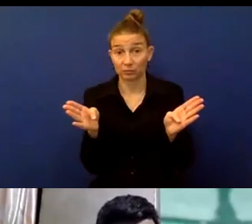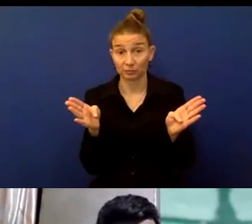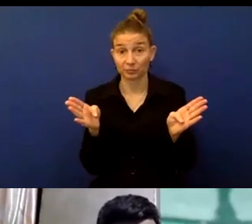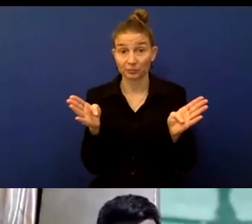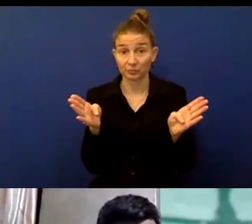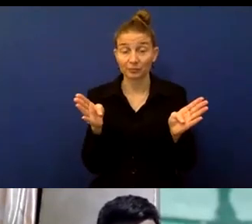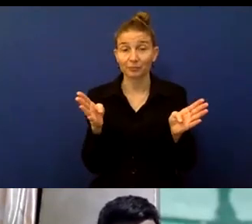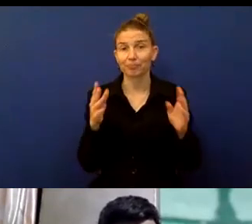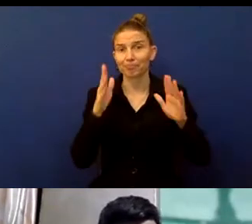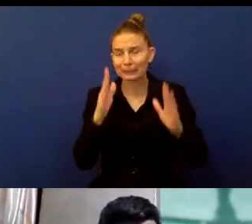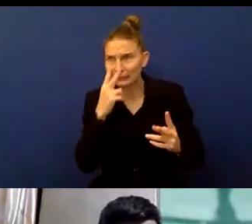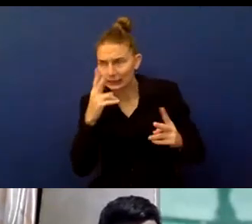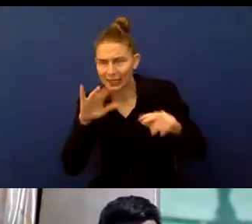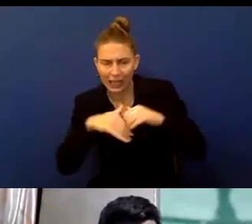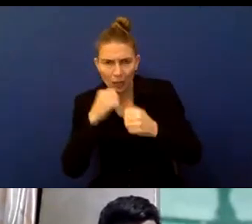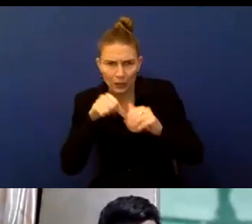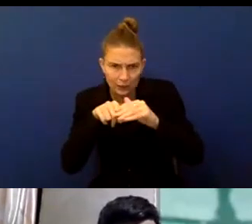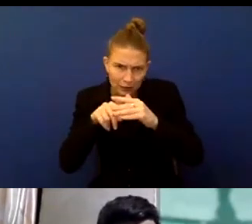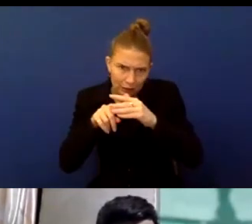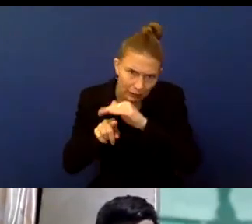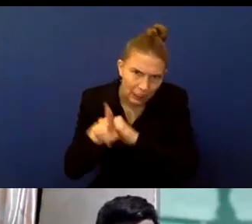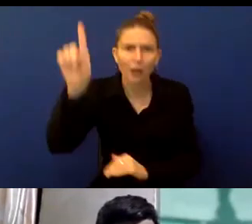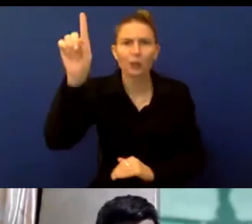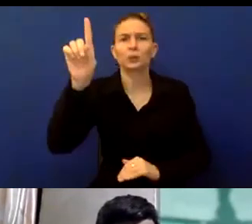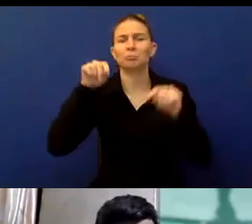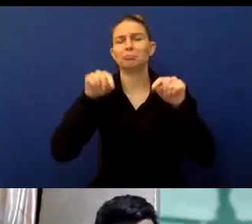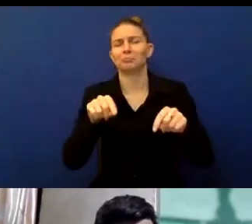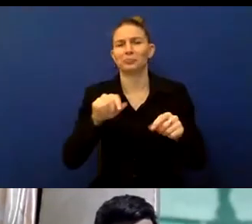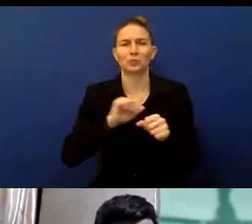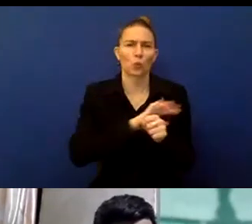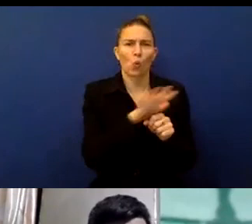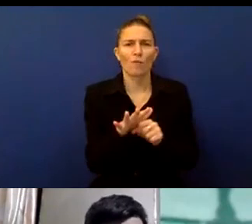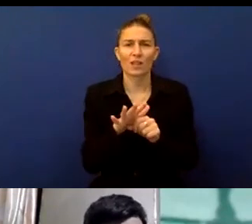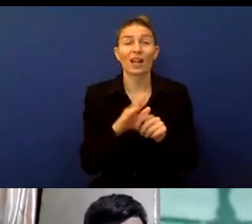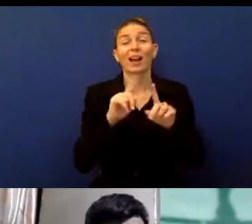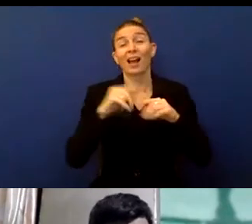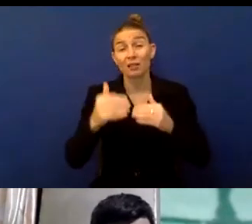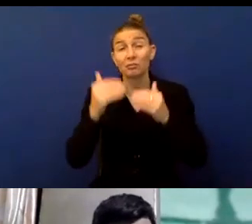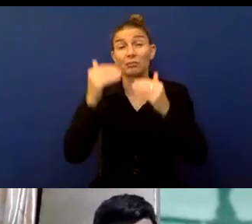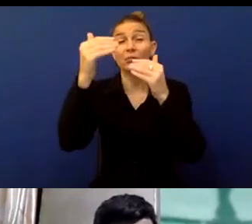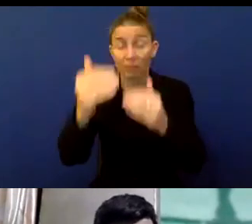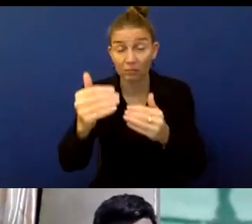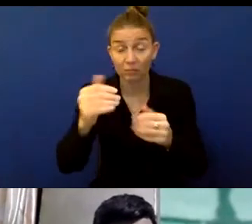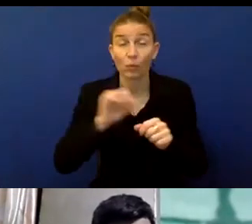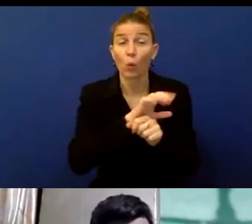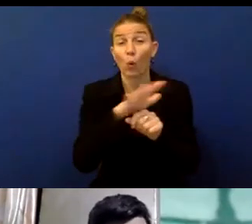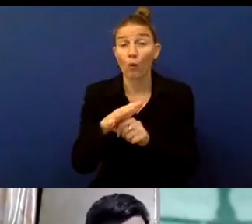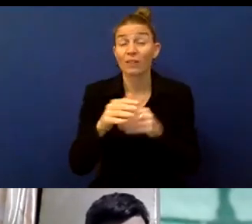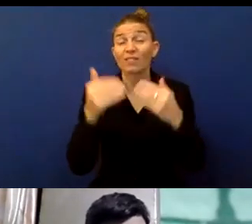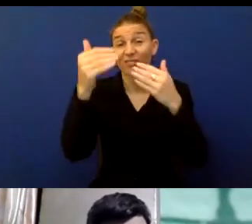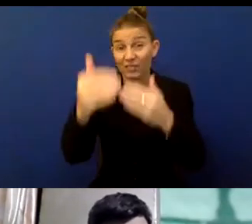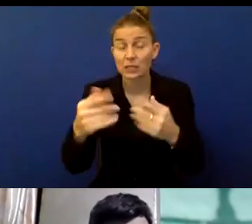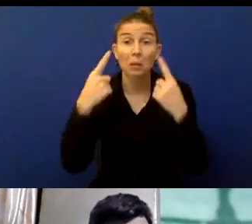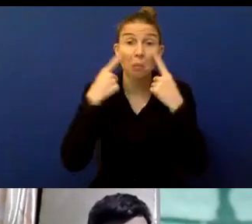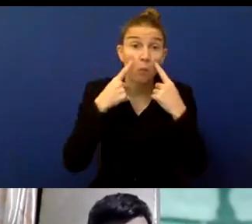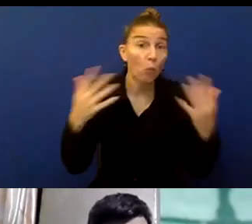COVID situation into a recovery phase where we can definitely start looking at the